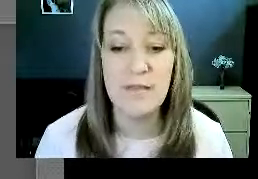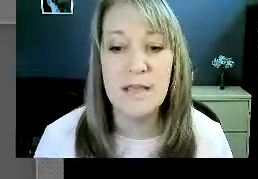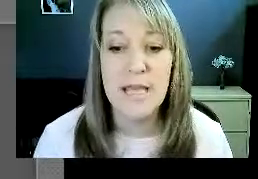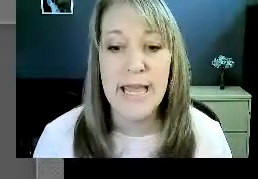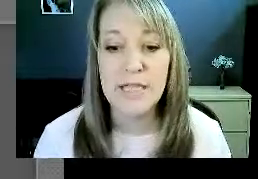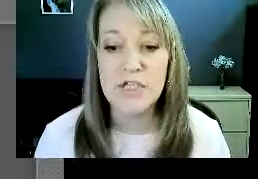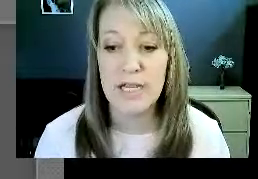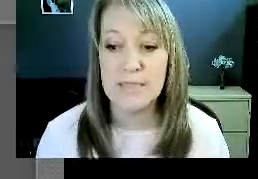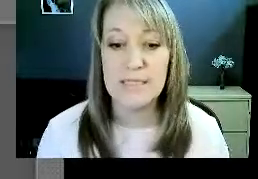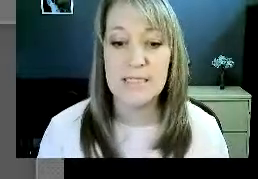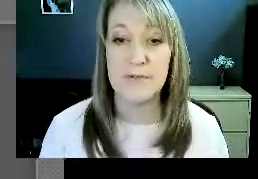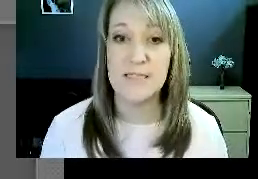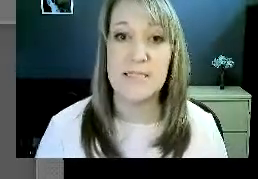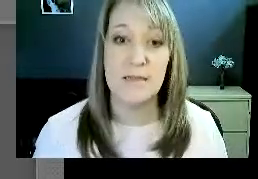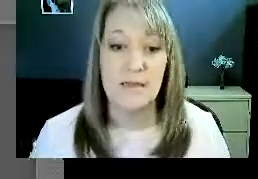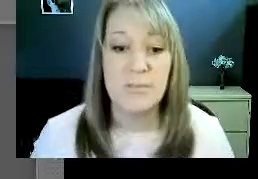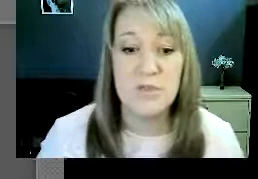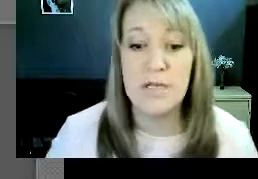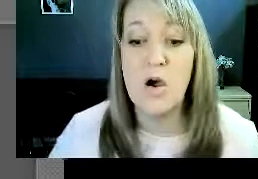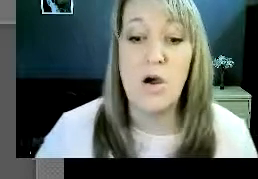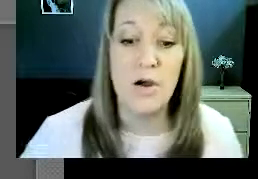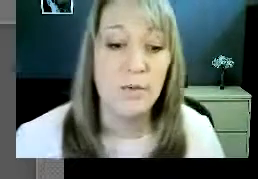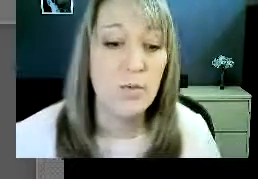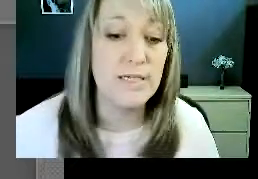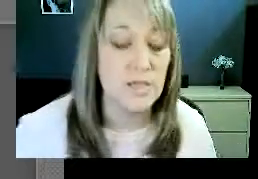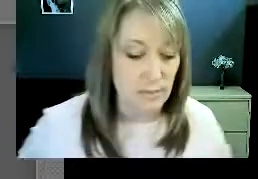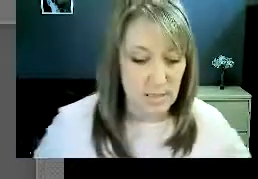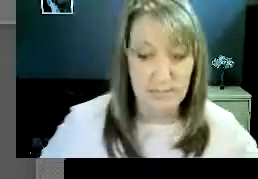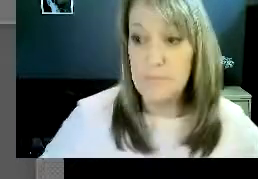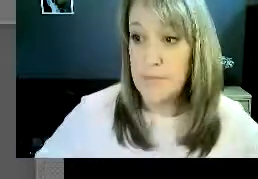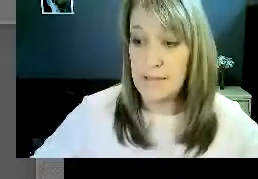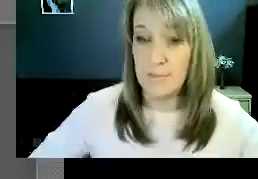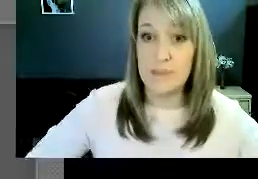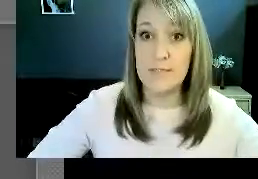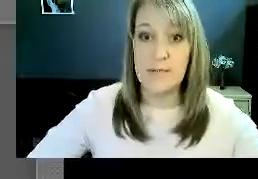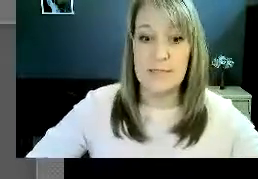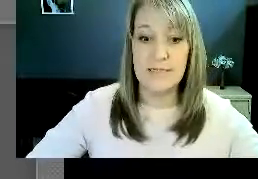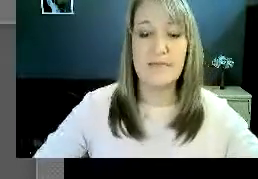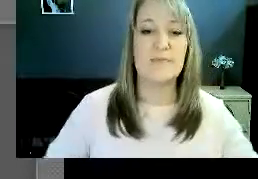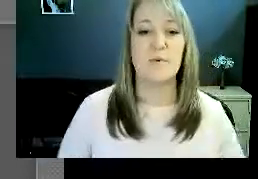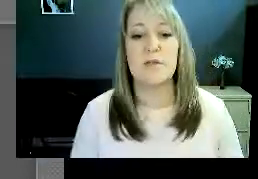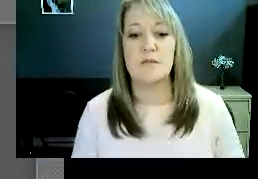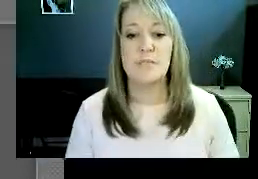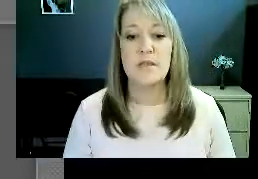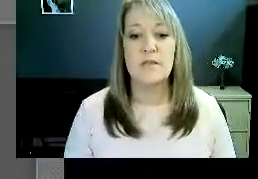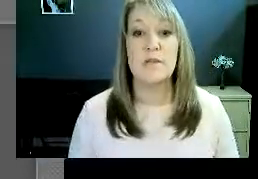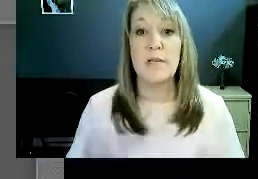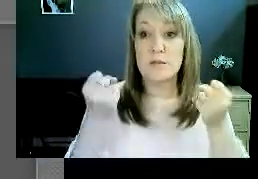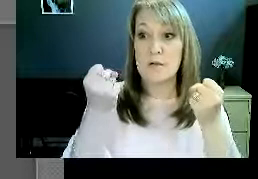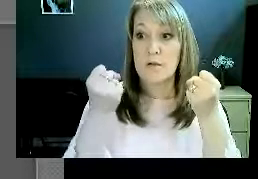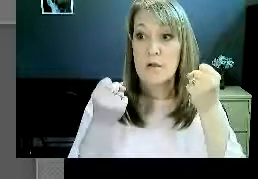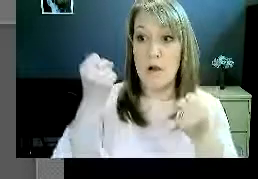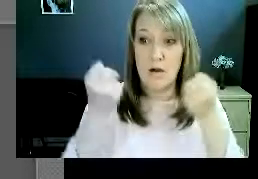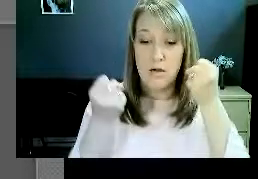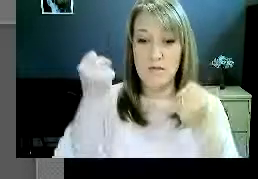okay? Hand shape is the difference between car and which. So let me back up a little bit so I can sign these for you. So